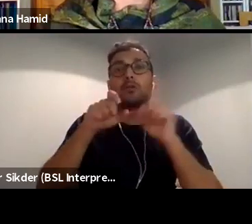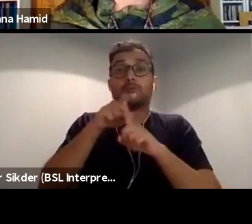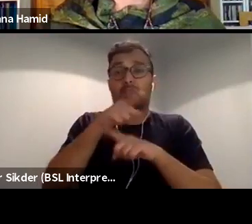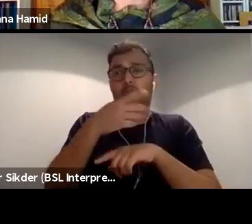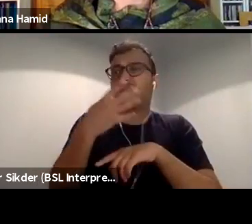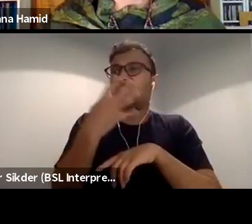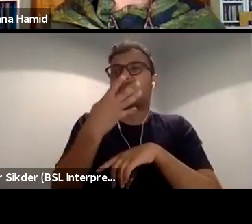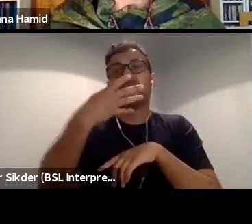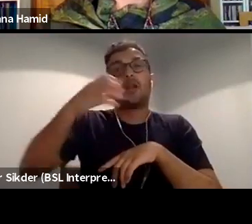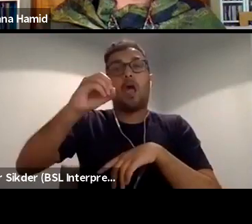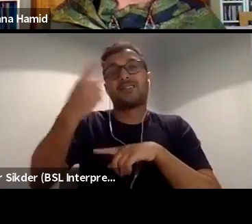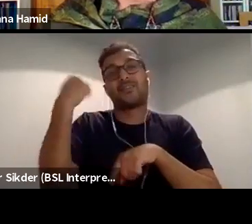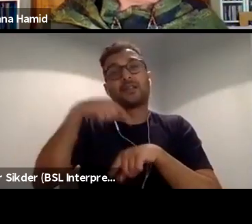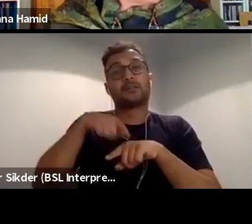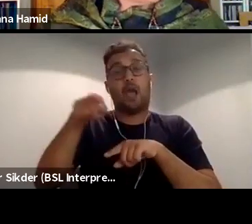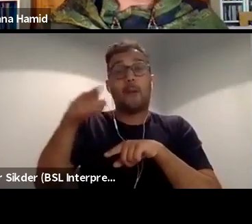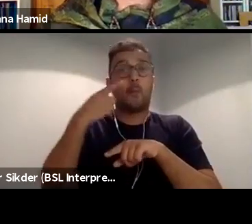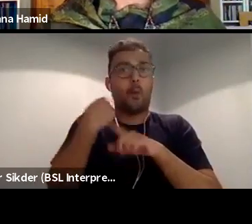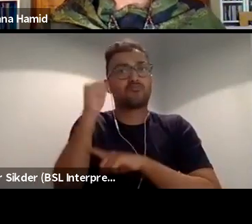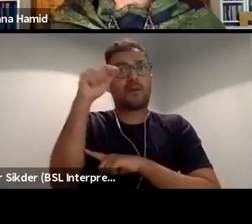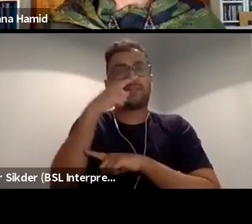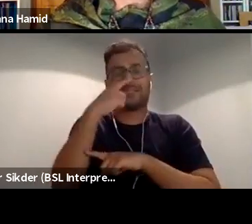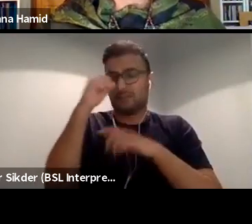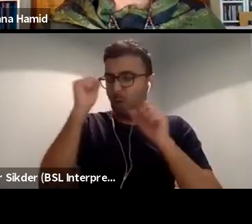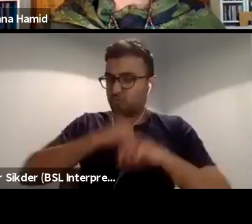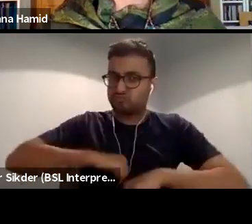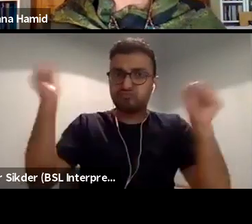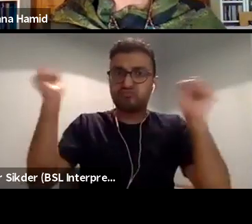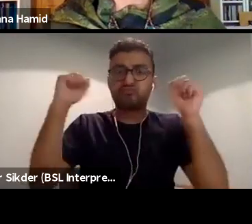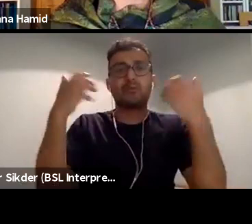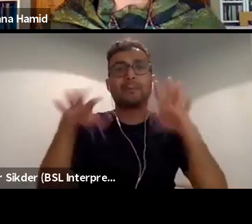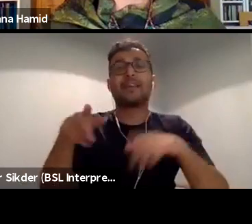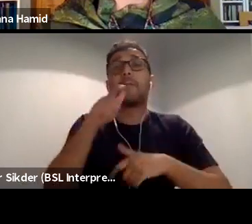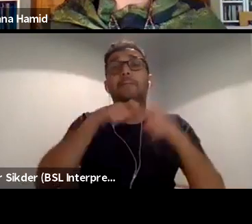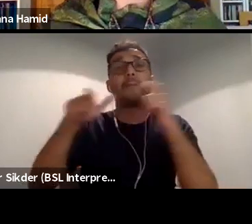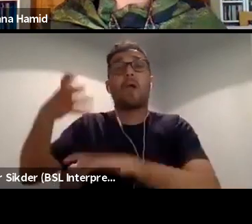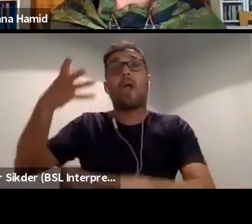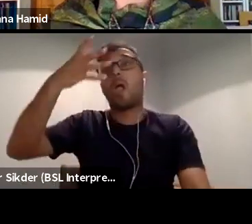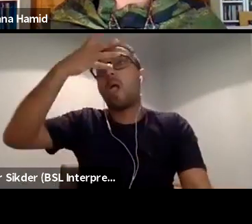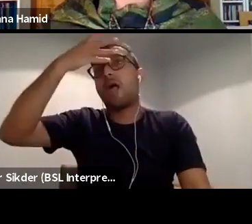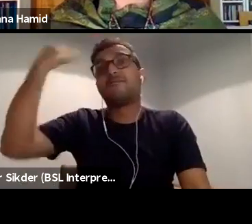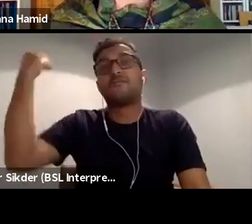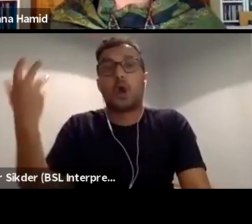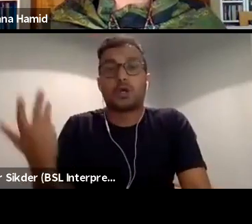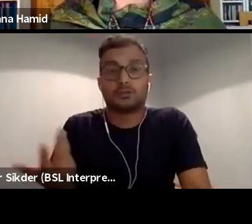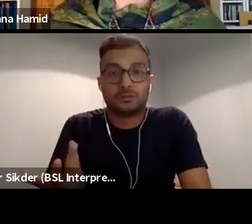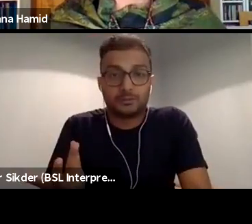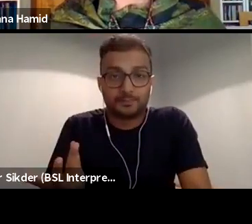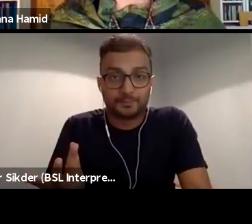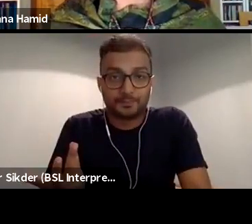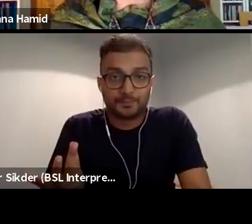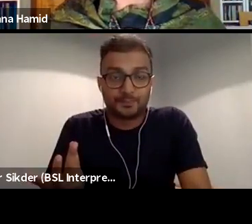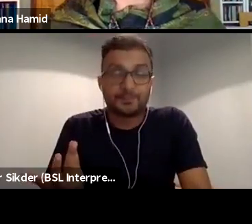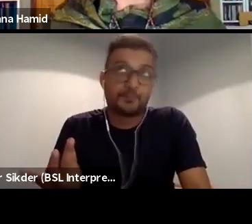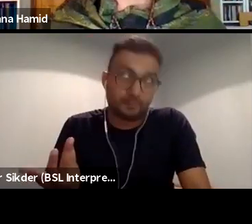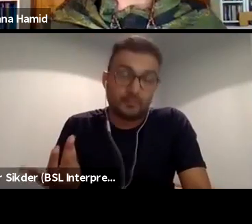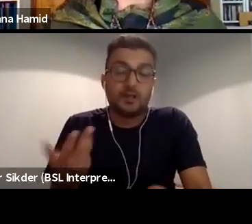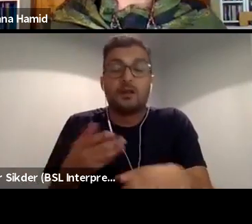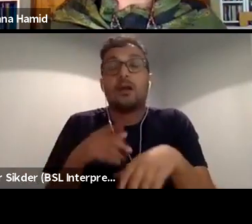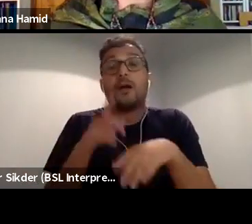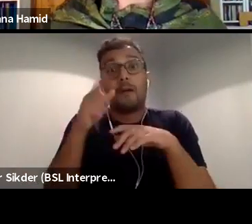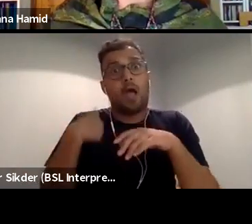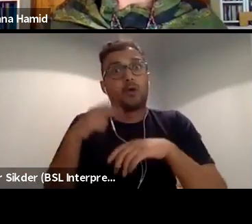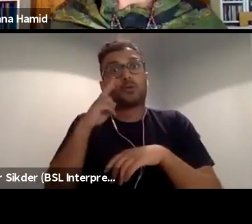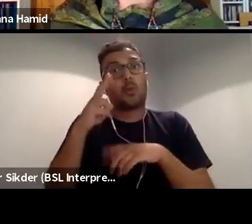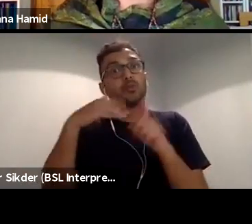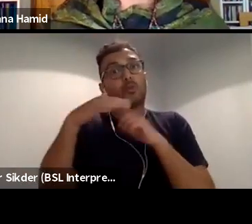So what I'd seen in the UK anecdotally, particularly on social media, was a lot of apologism, either